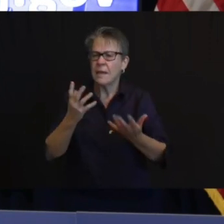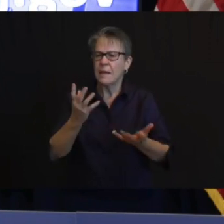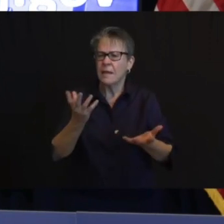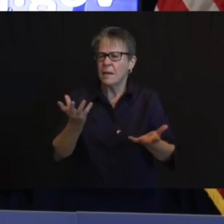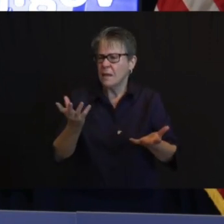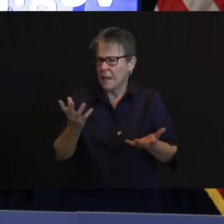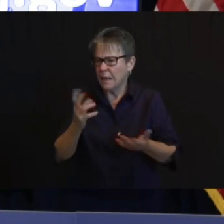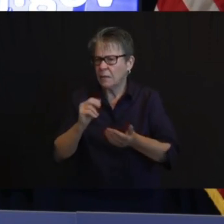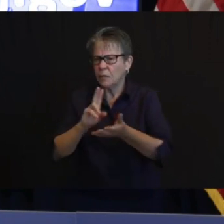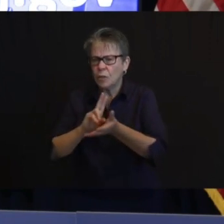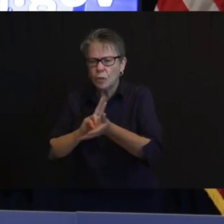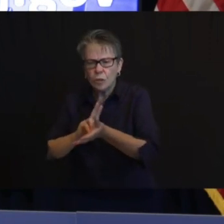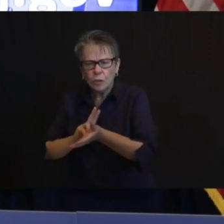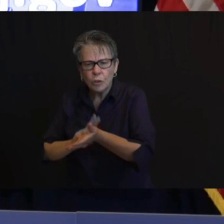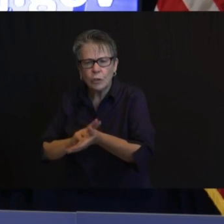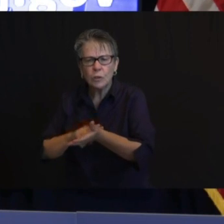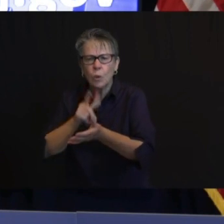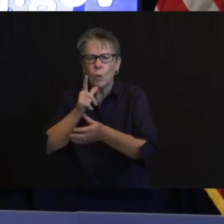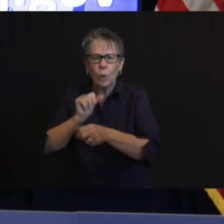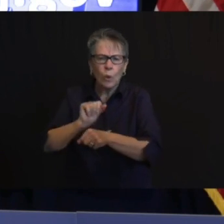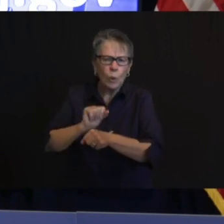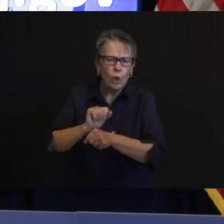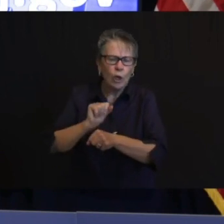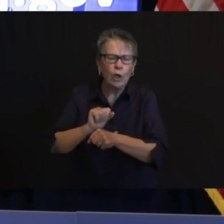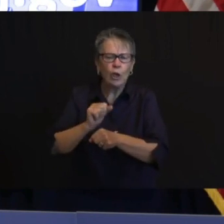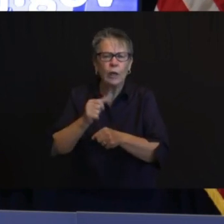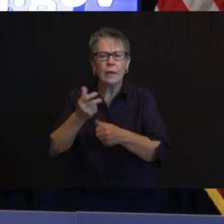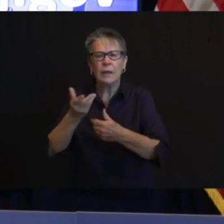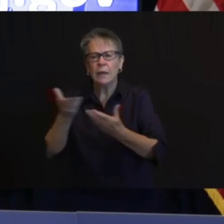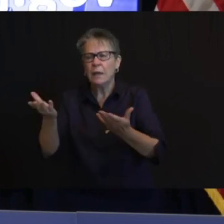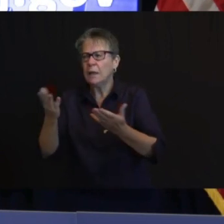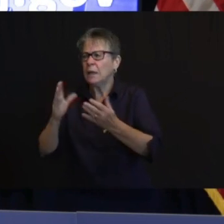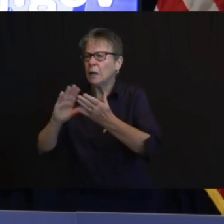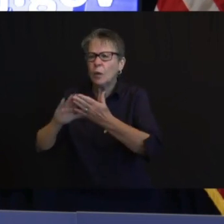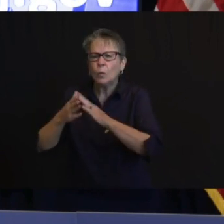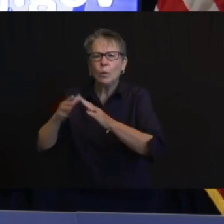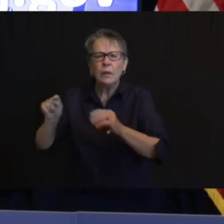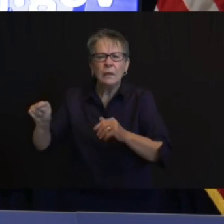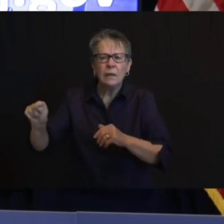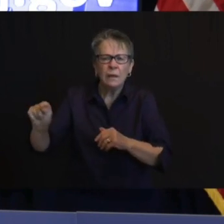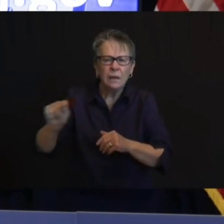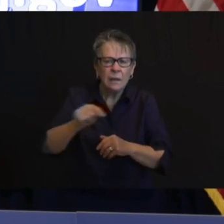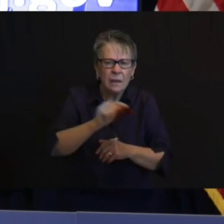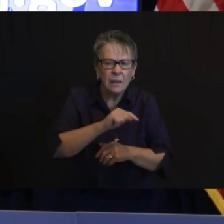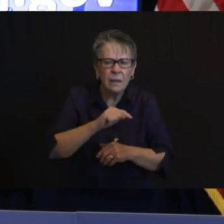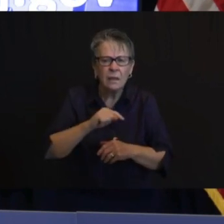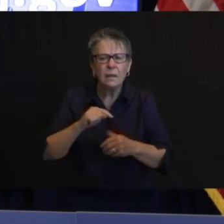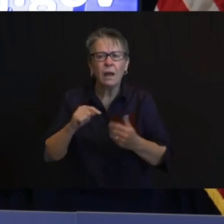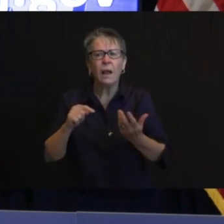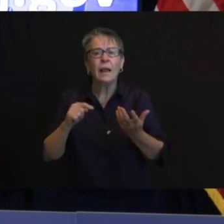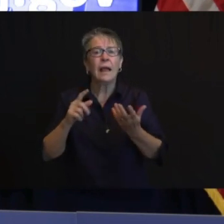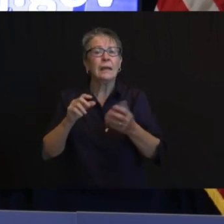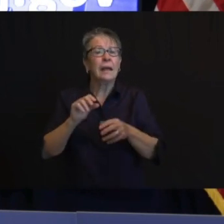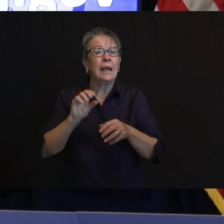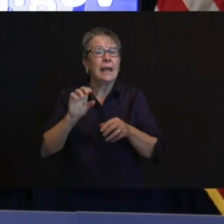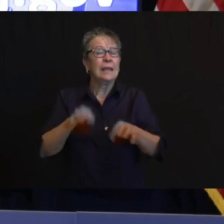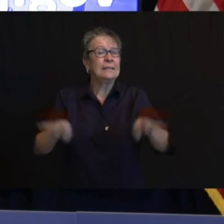working in our communities, the essential workers, first responders, et